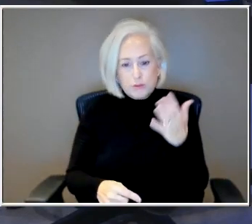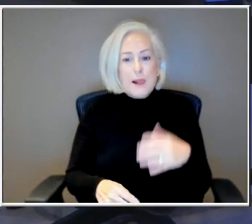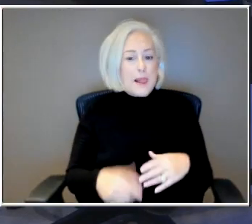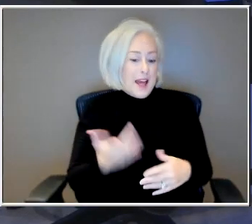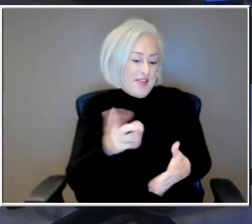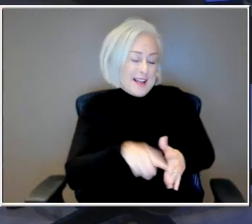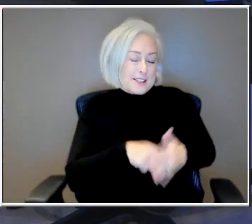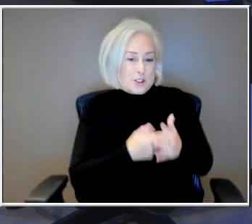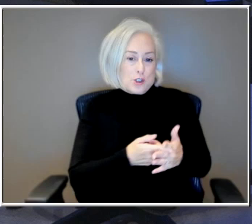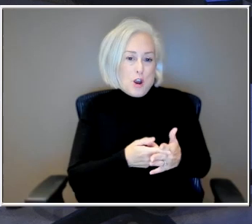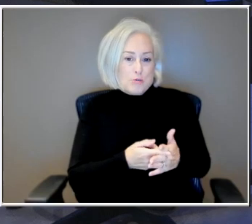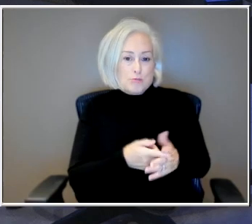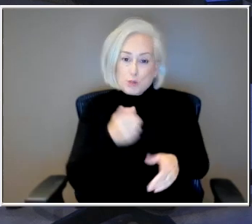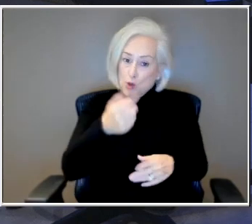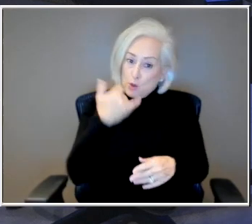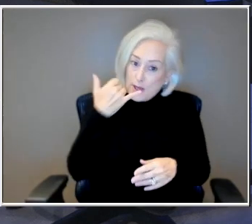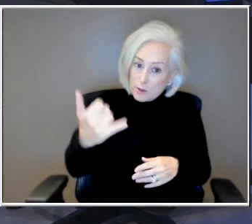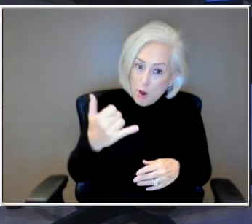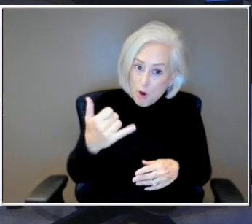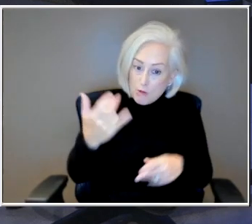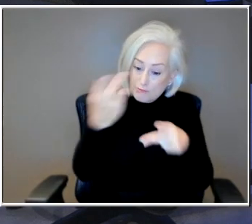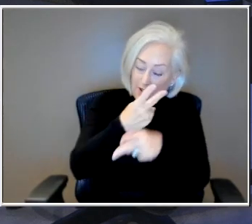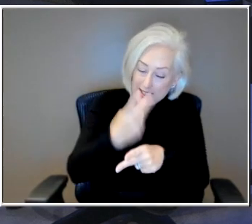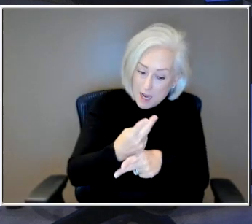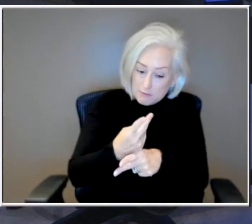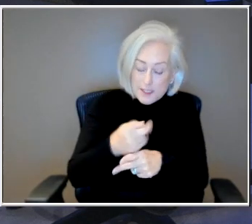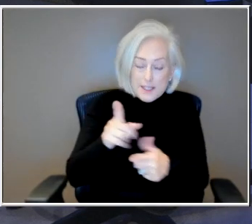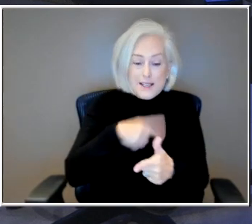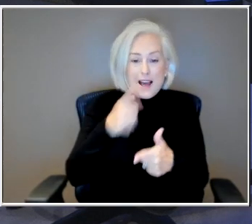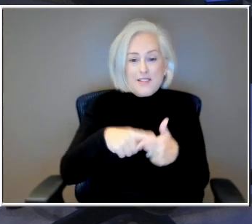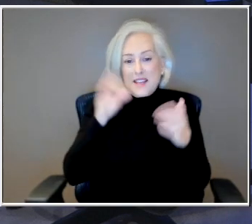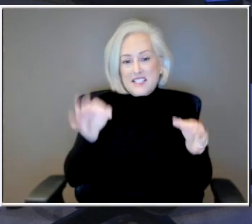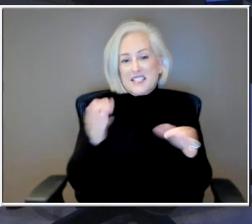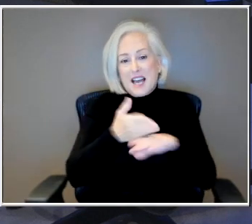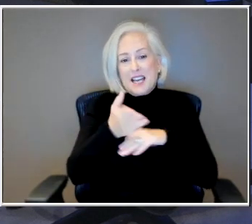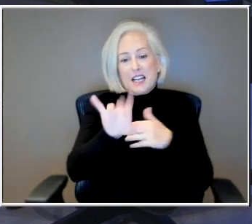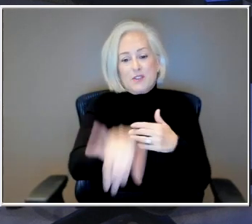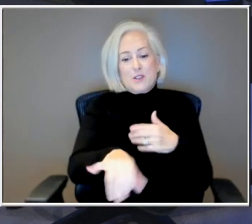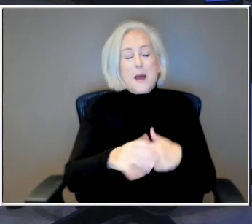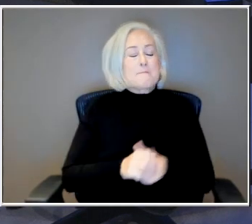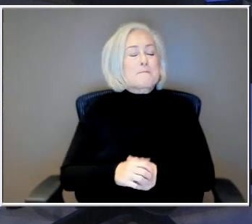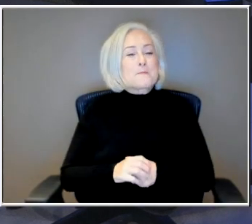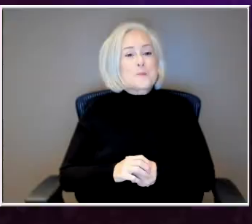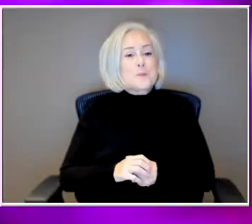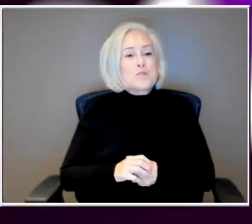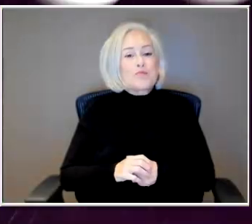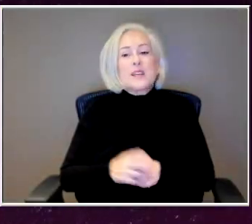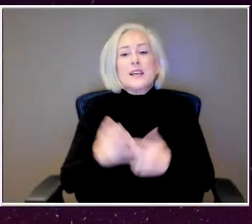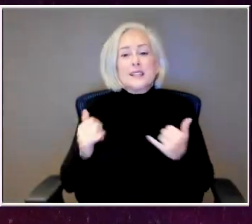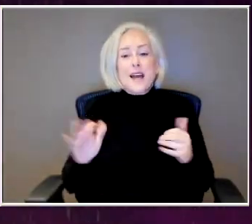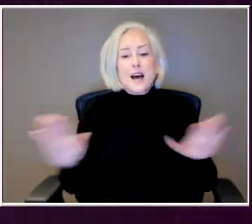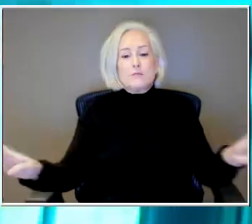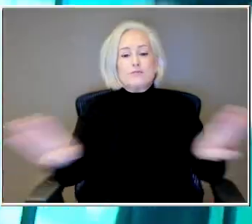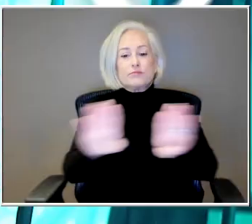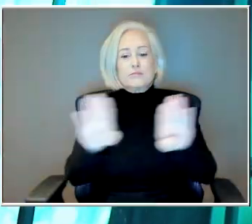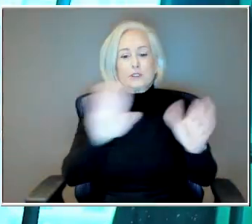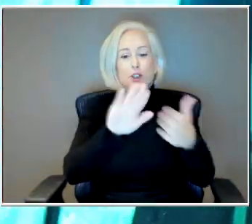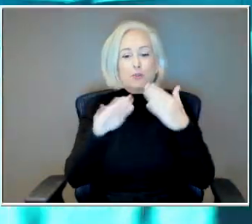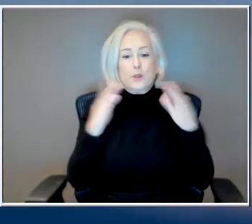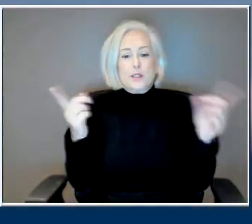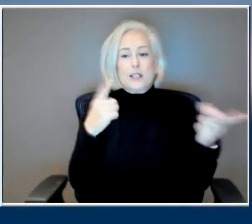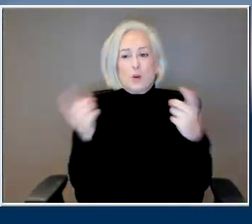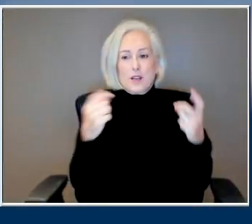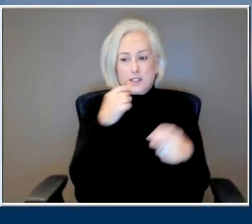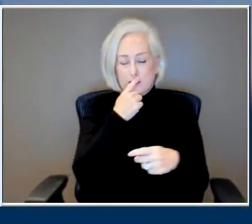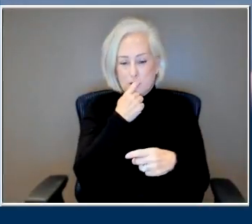find out, and then you'll take it from there, Yep. and just see how far it goes. Let's get to some questions from our community if we can, because Angie